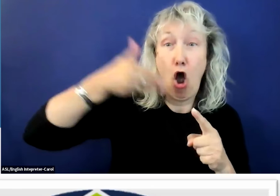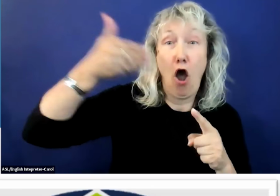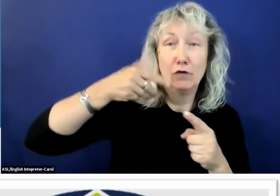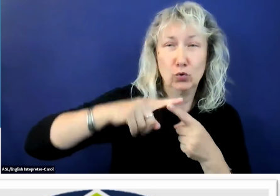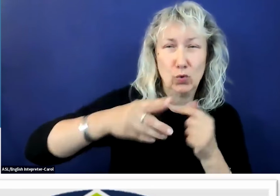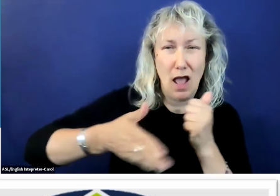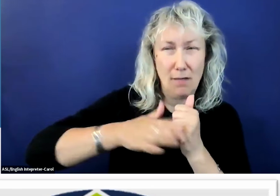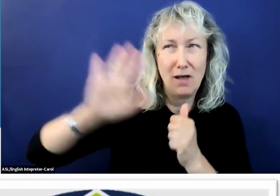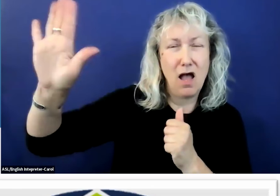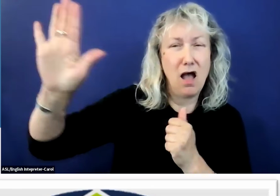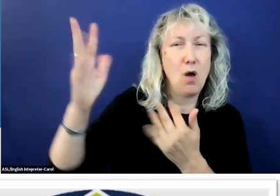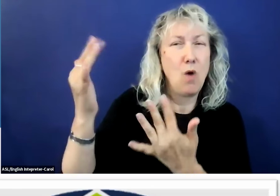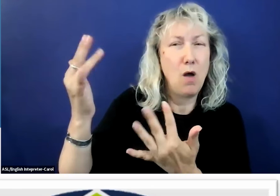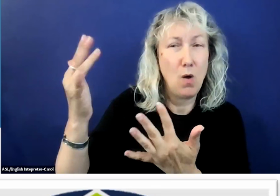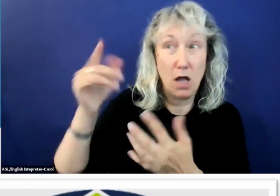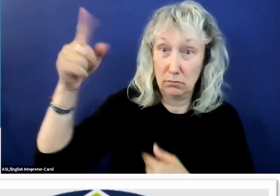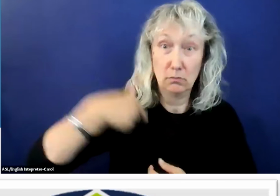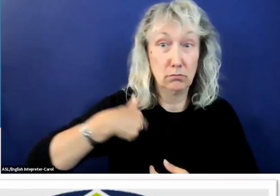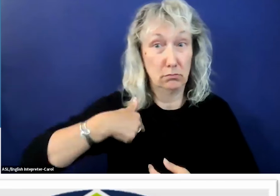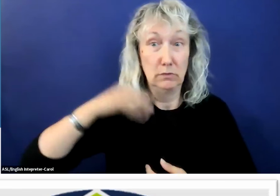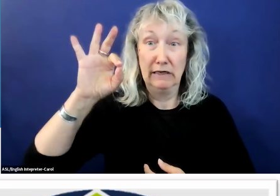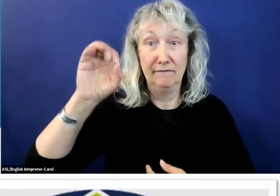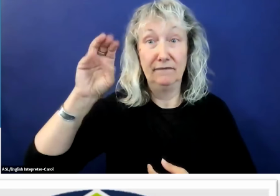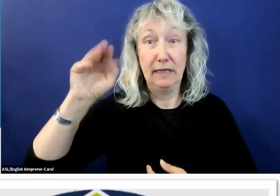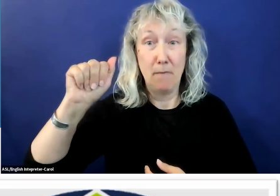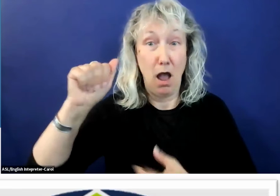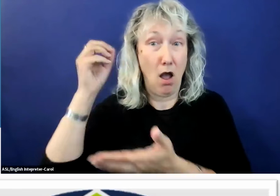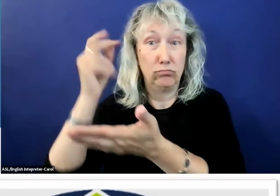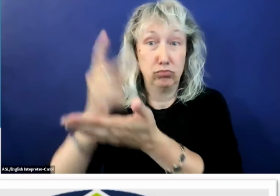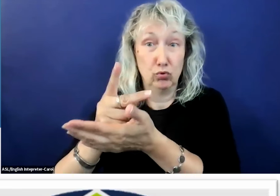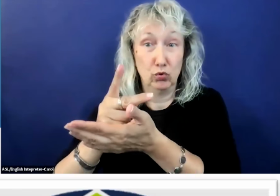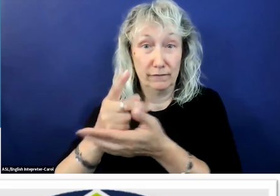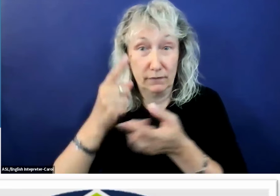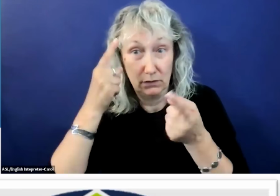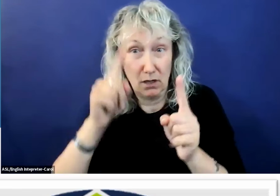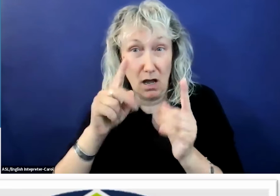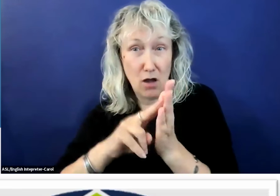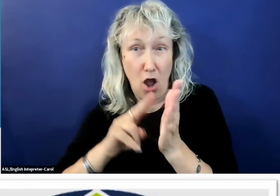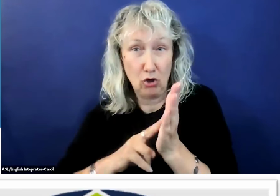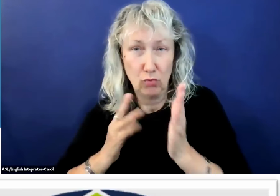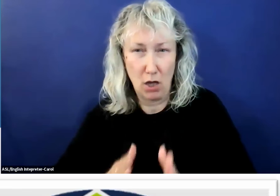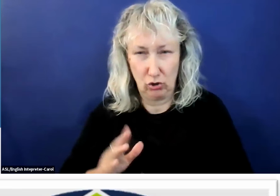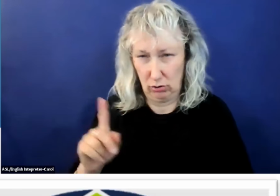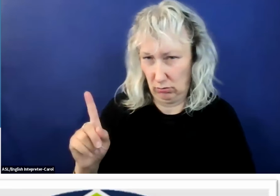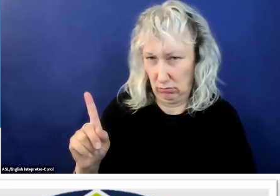are a FEMA-approved contractor, or if they're a contractor coming from